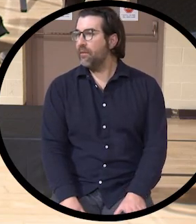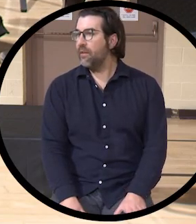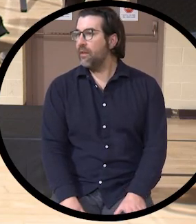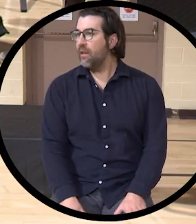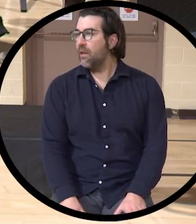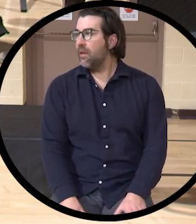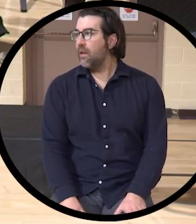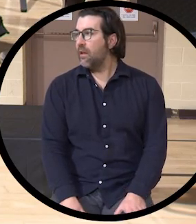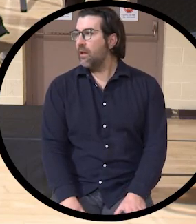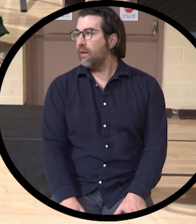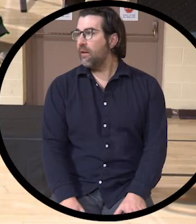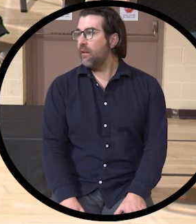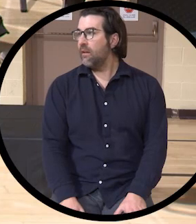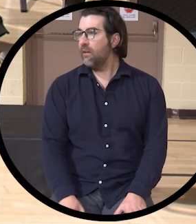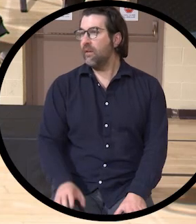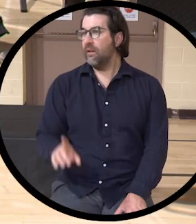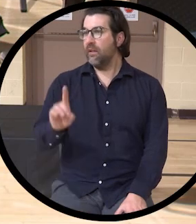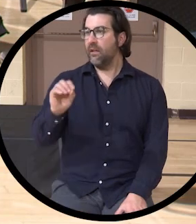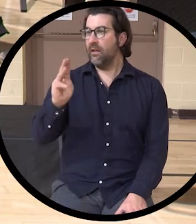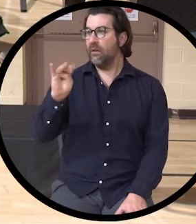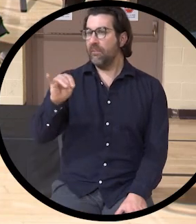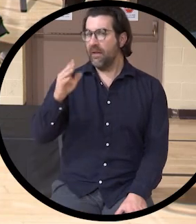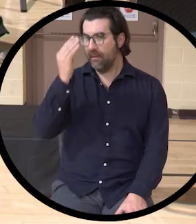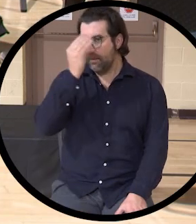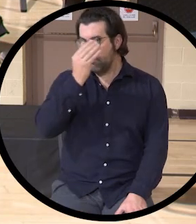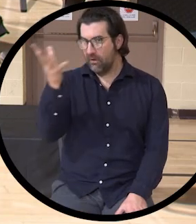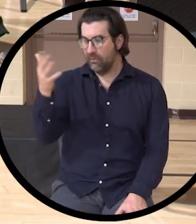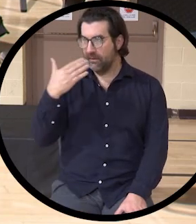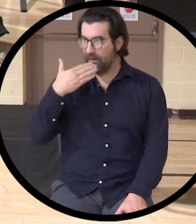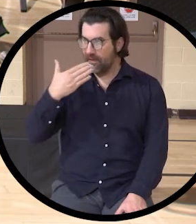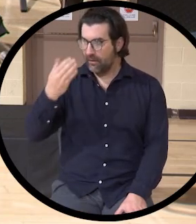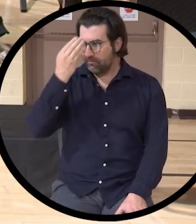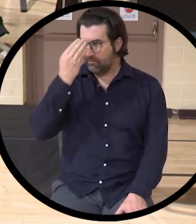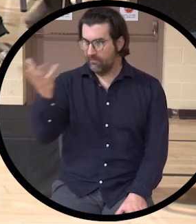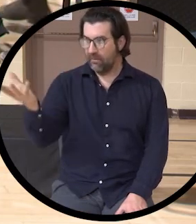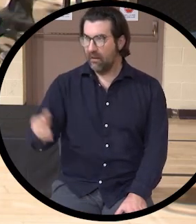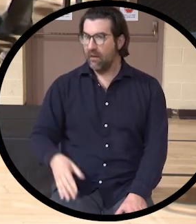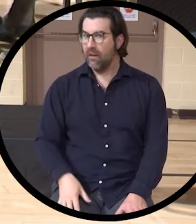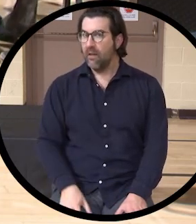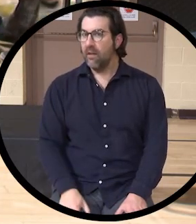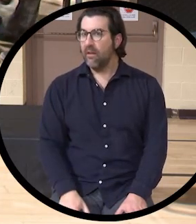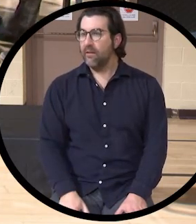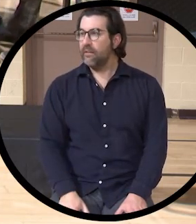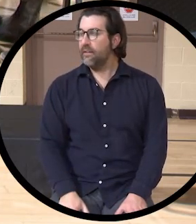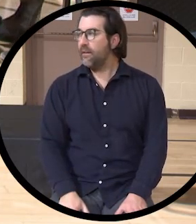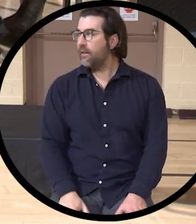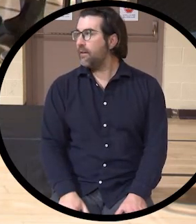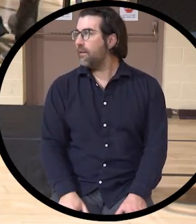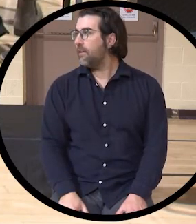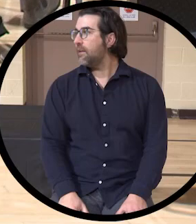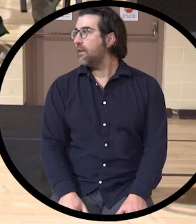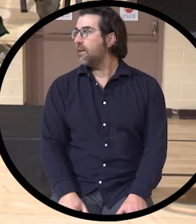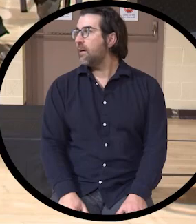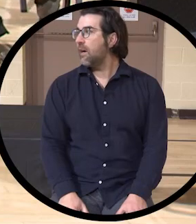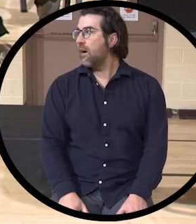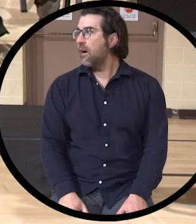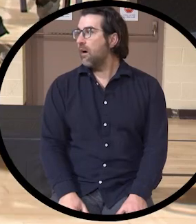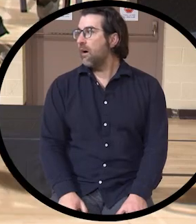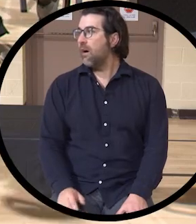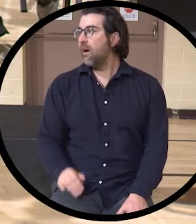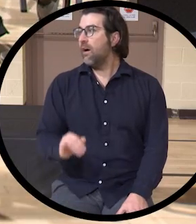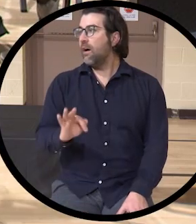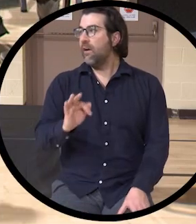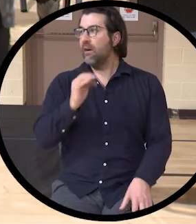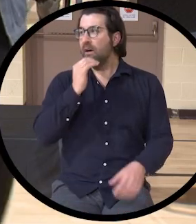I'll pass that thank you on to Domi. Laura, real quick, is there anything on? Yeah, what about if there's an